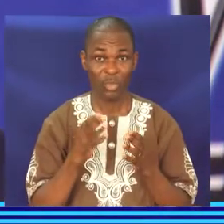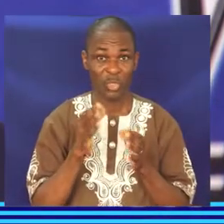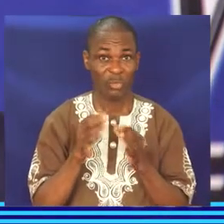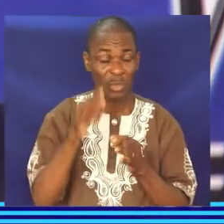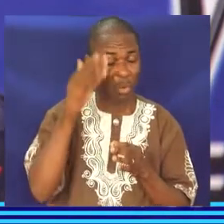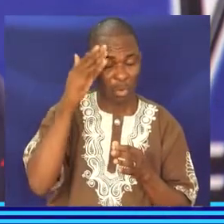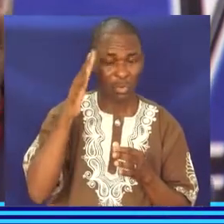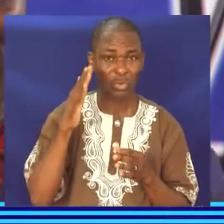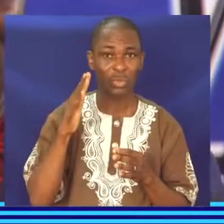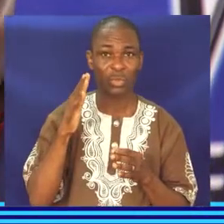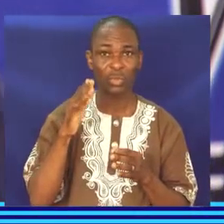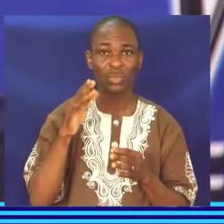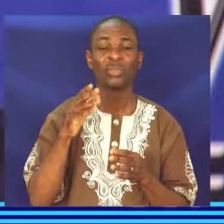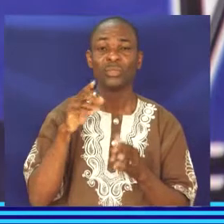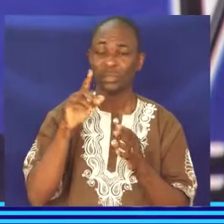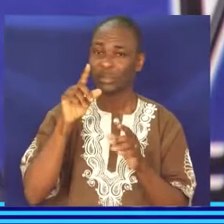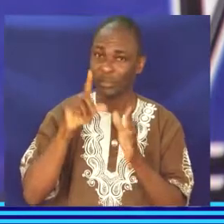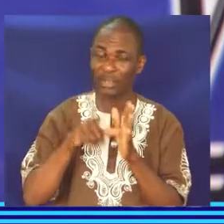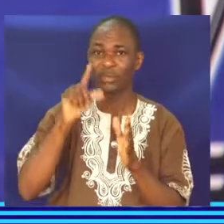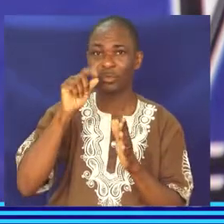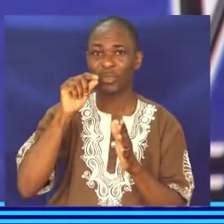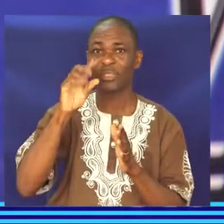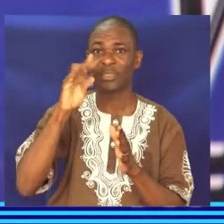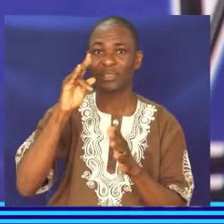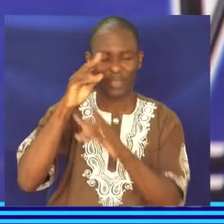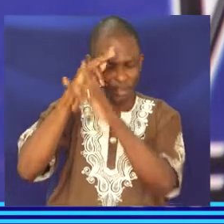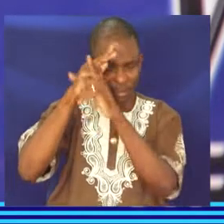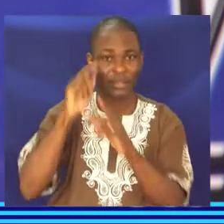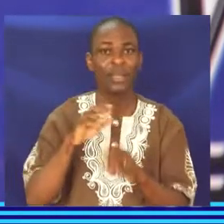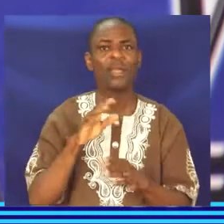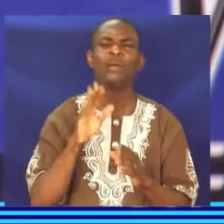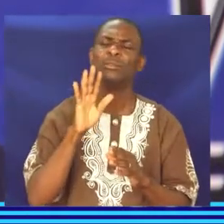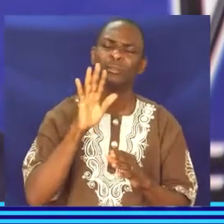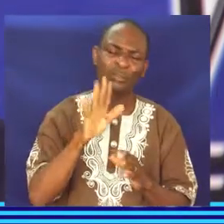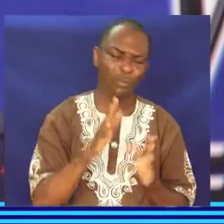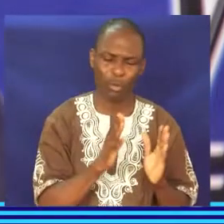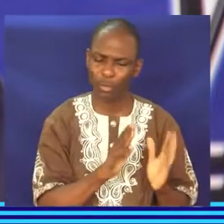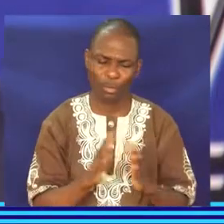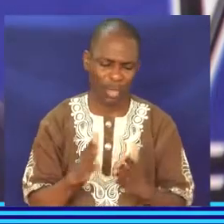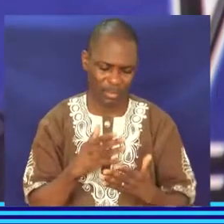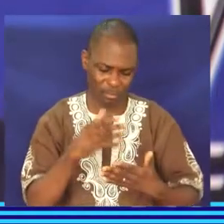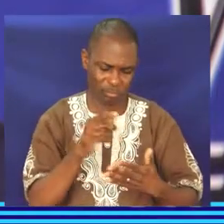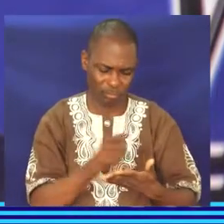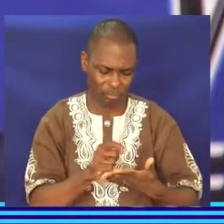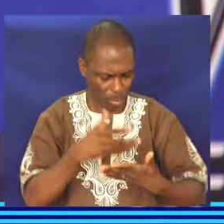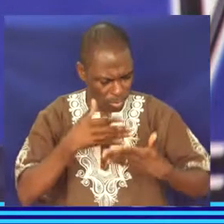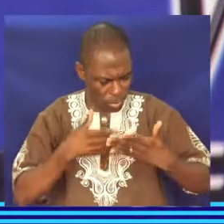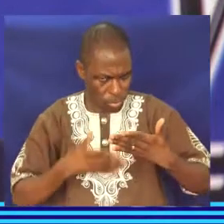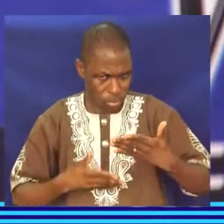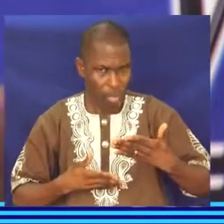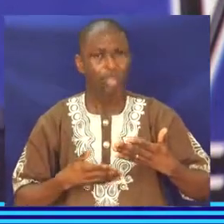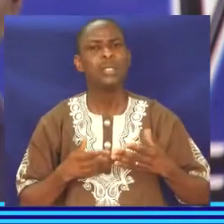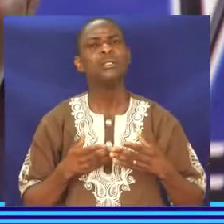se bia wonim a 2017 fasase mi fatu utrim o plans bebre ba wa twera gu paper so na fa hin ko